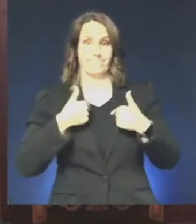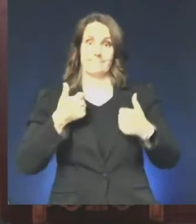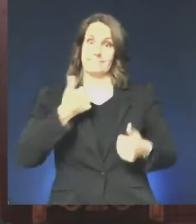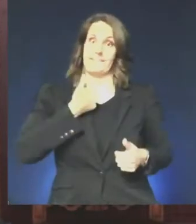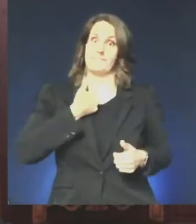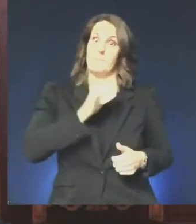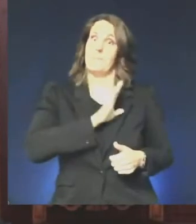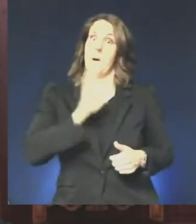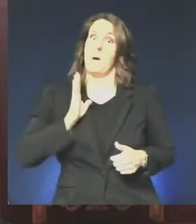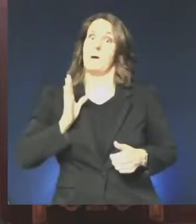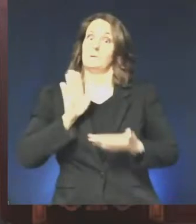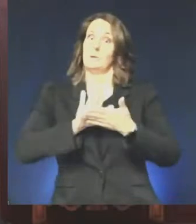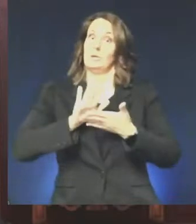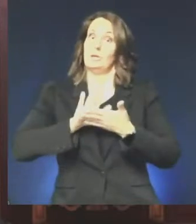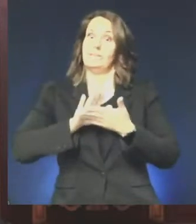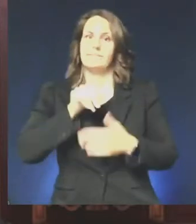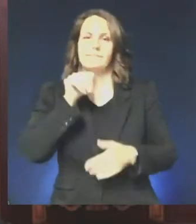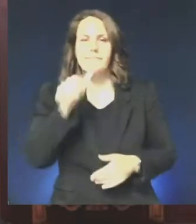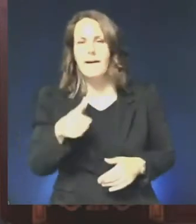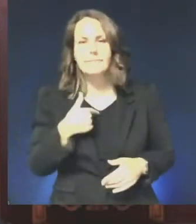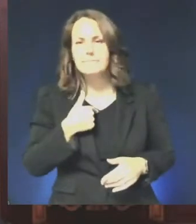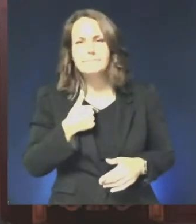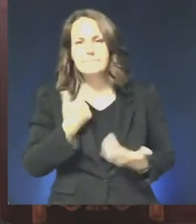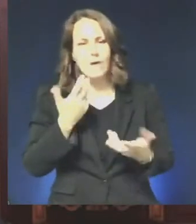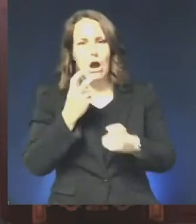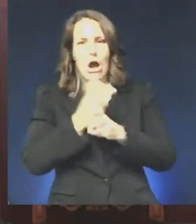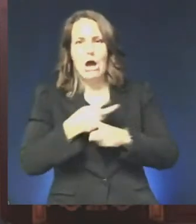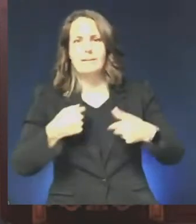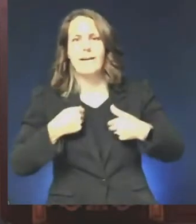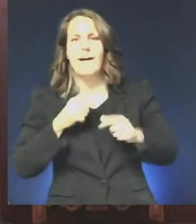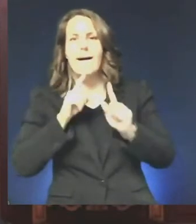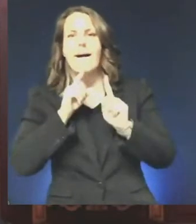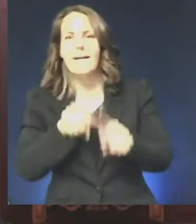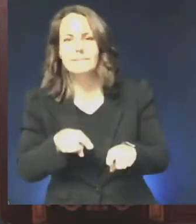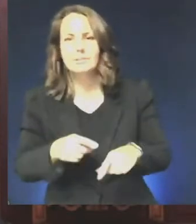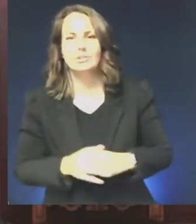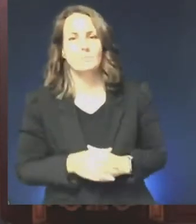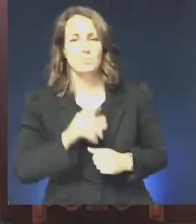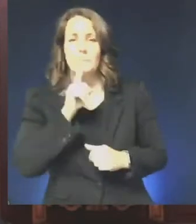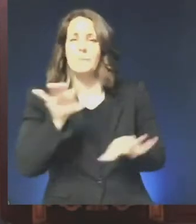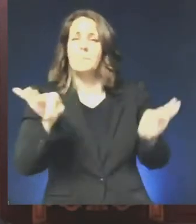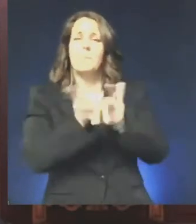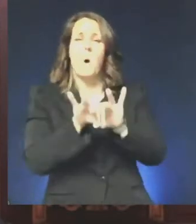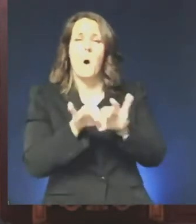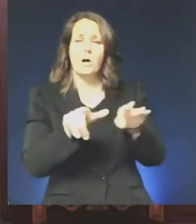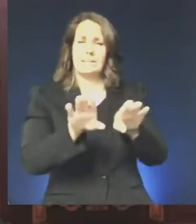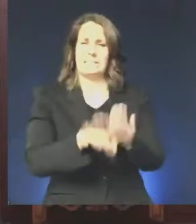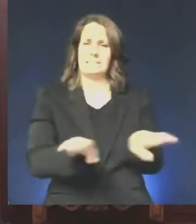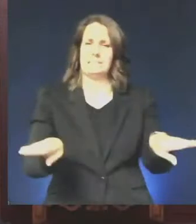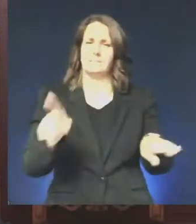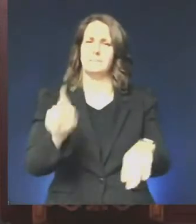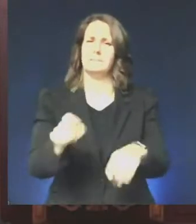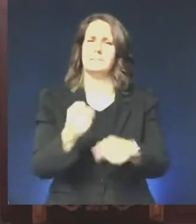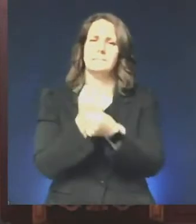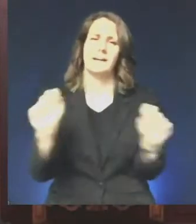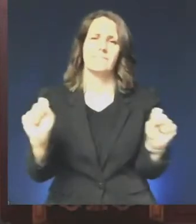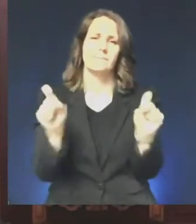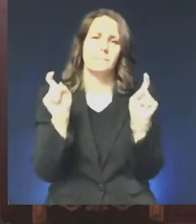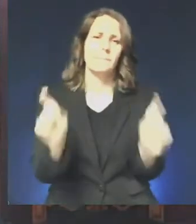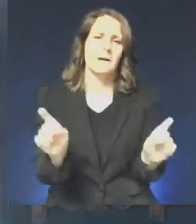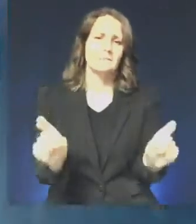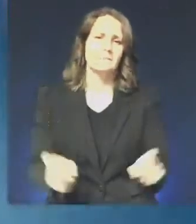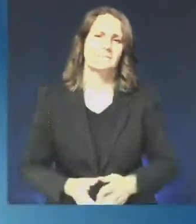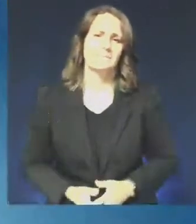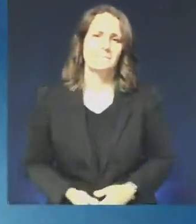to make sure that kids are safe, and I know that's important. Thank you, Josh. Now